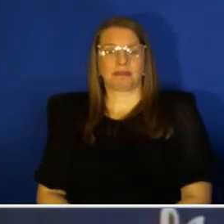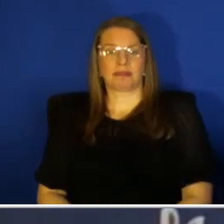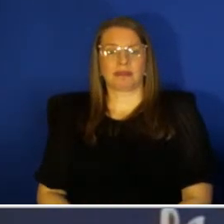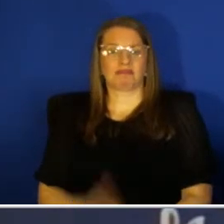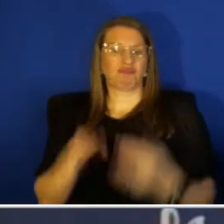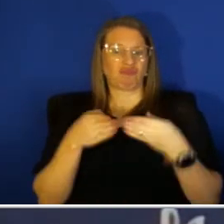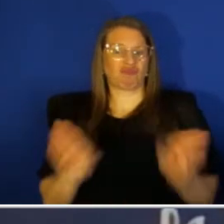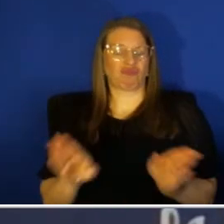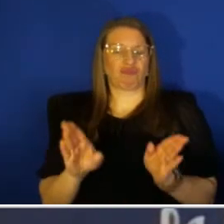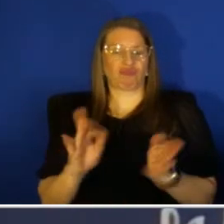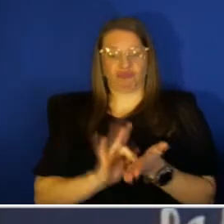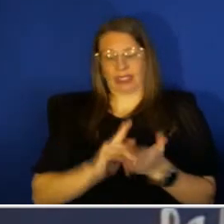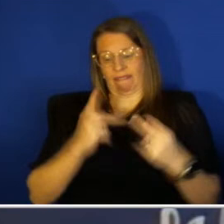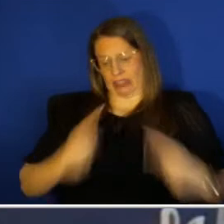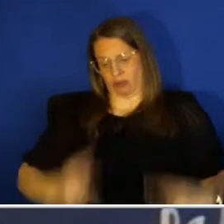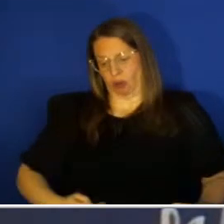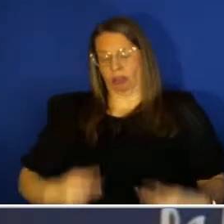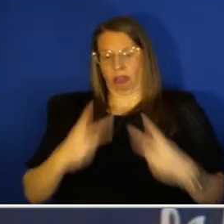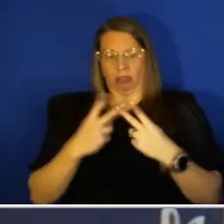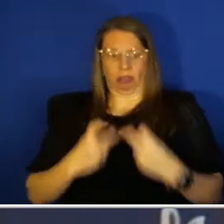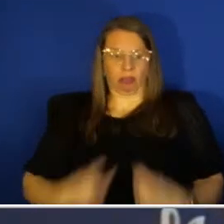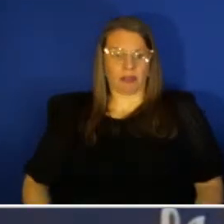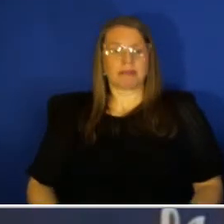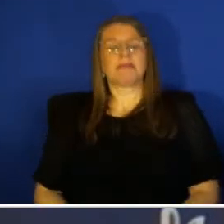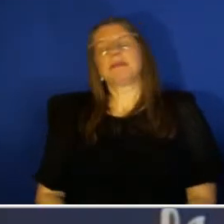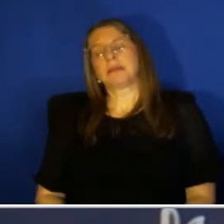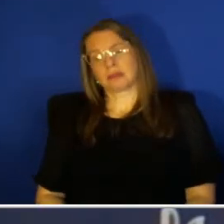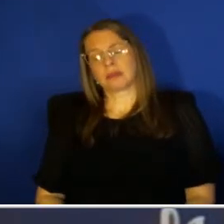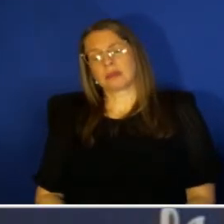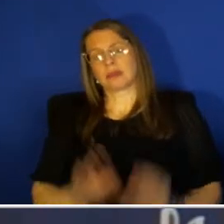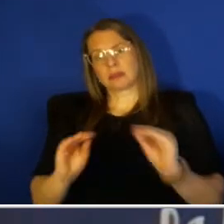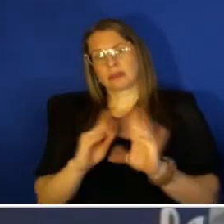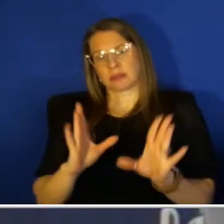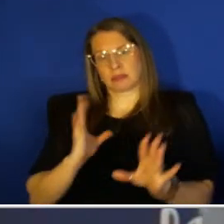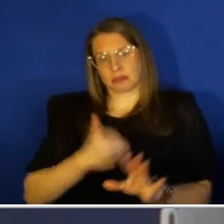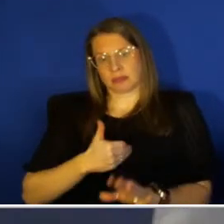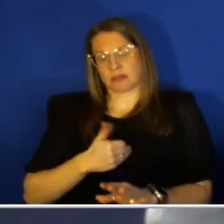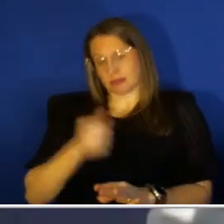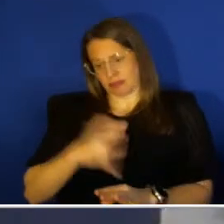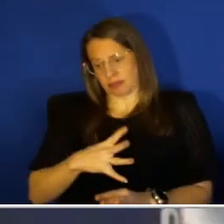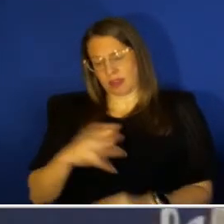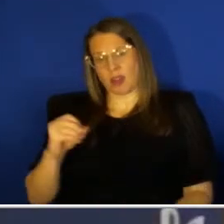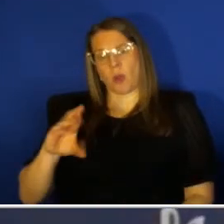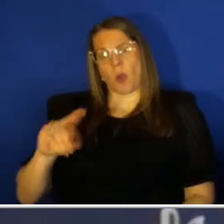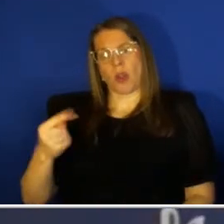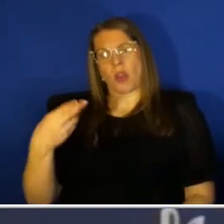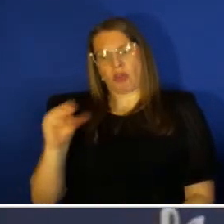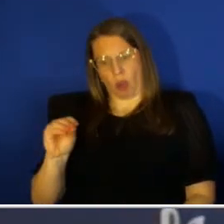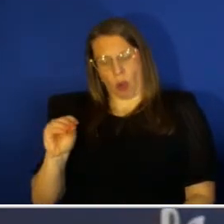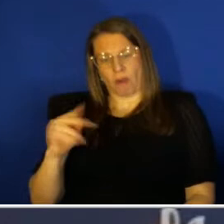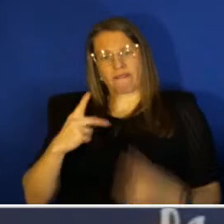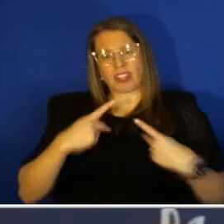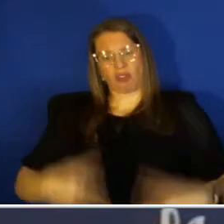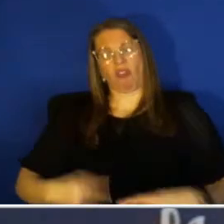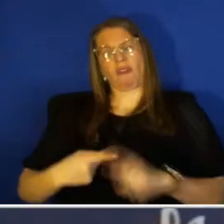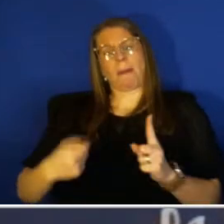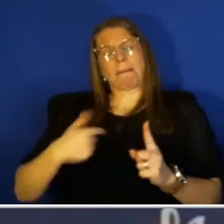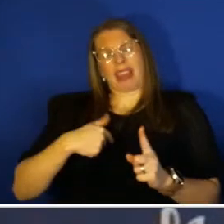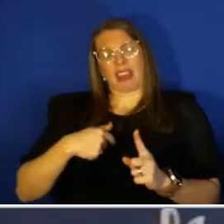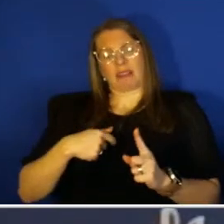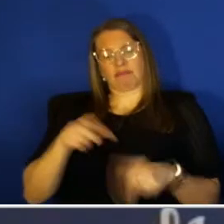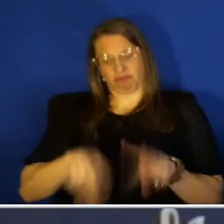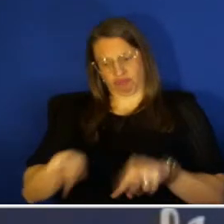general medical physical. You get, obviously our guys get an orthopedic physical from me. We